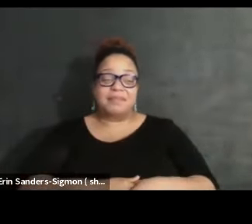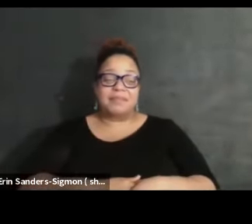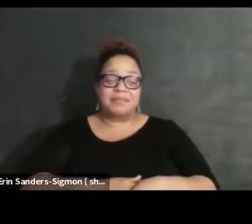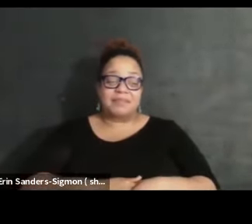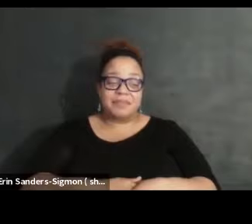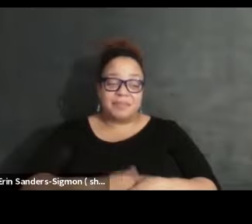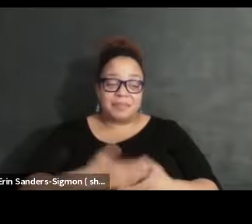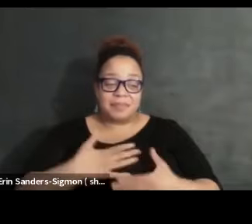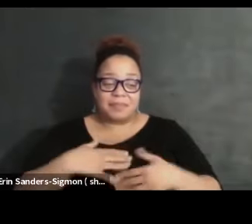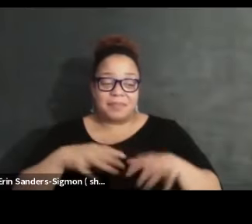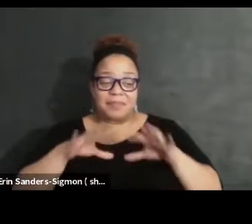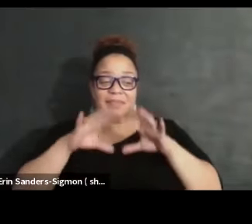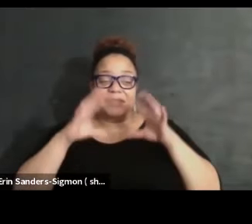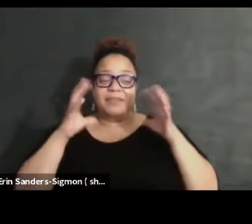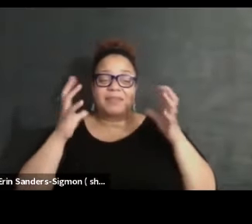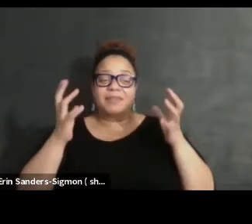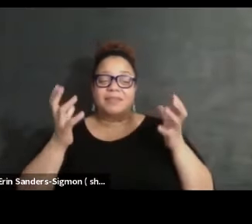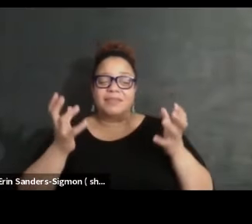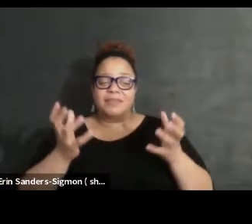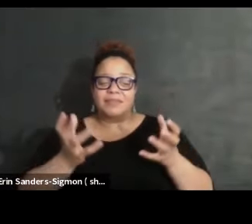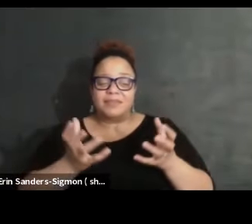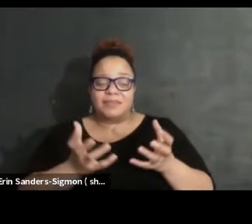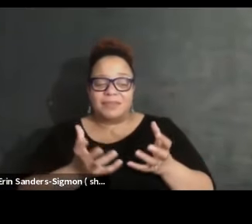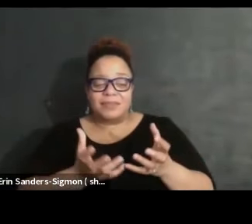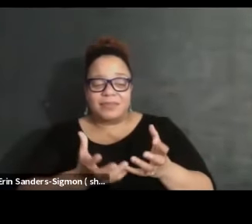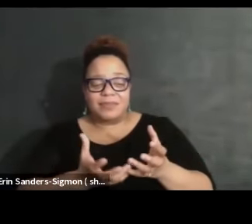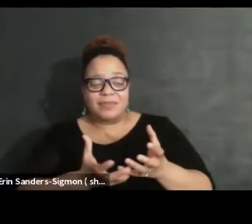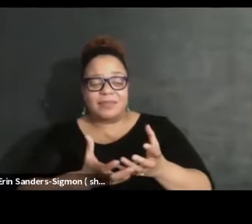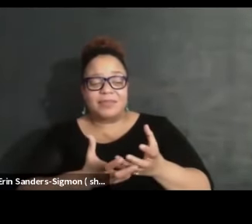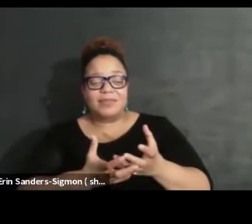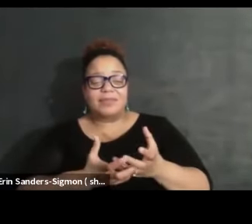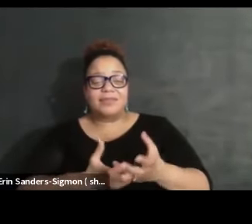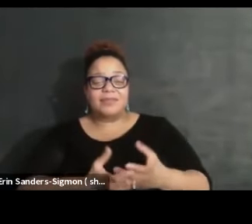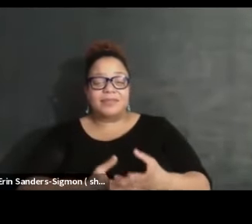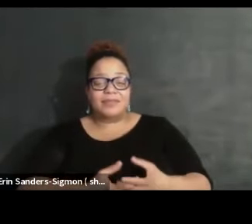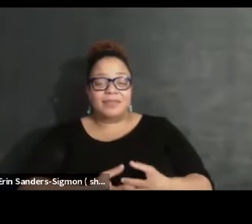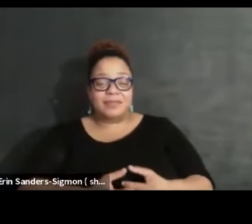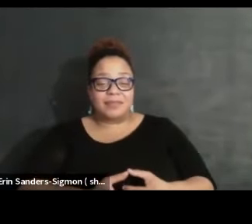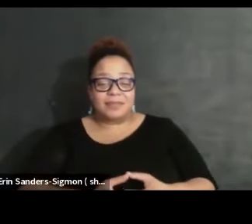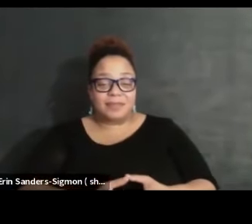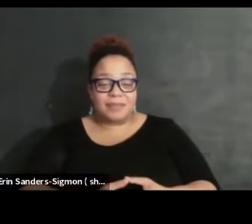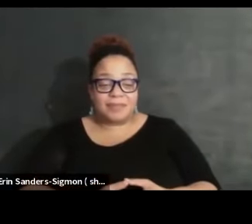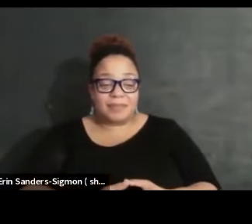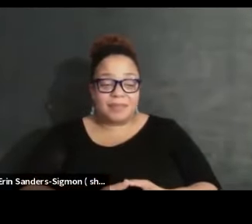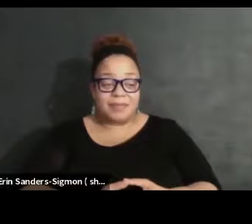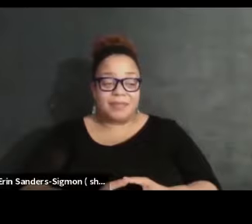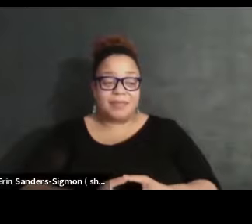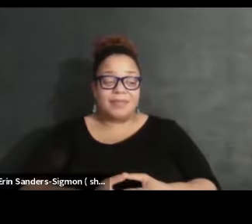These systems are fine, we fine.